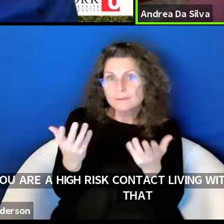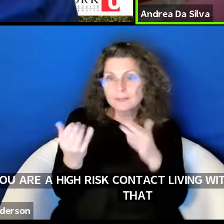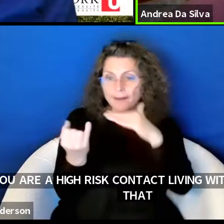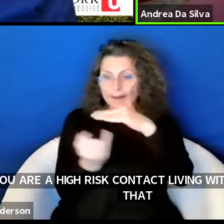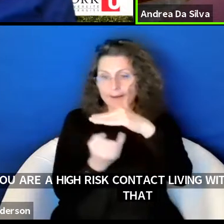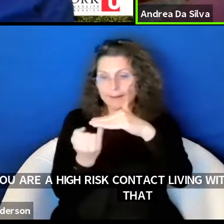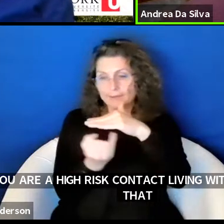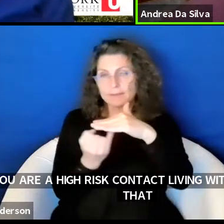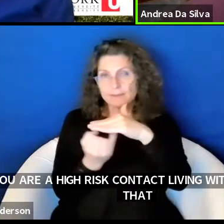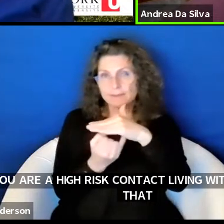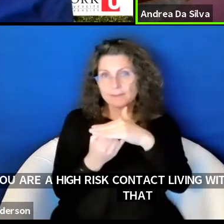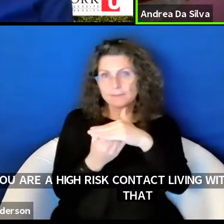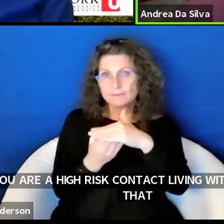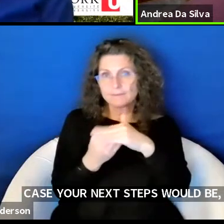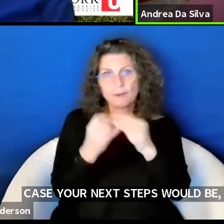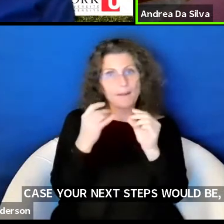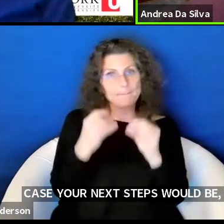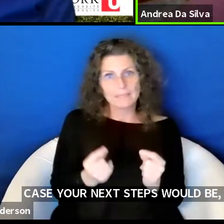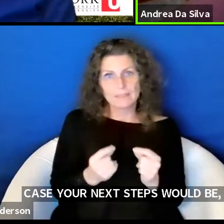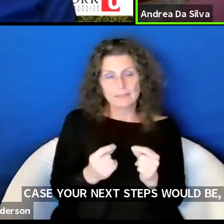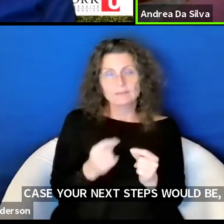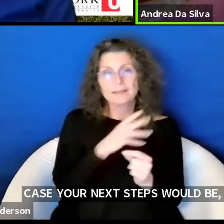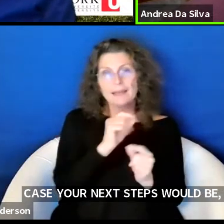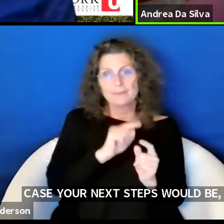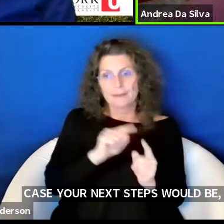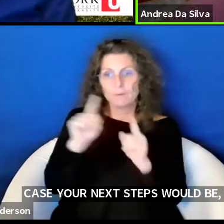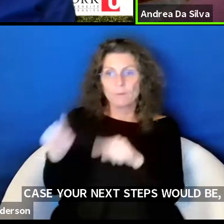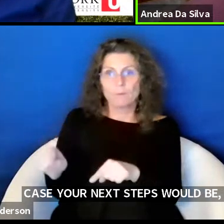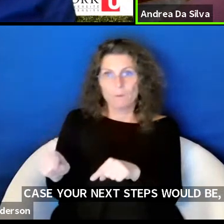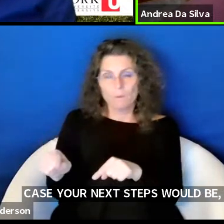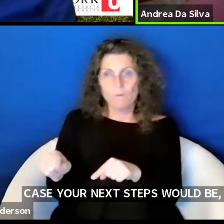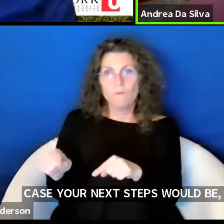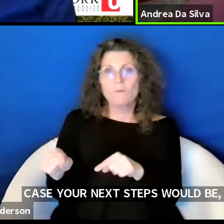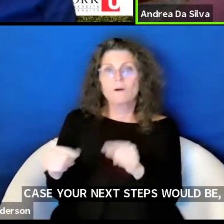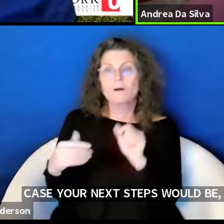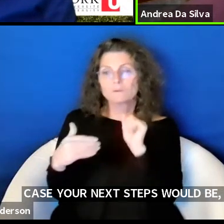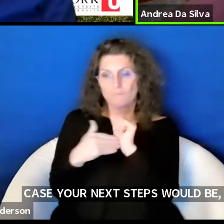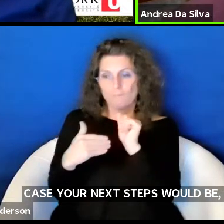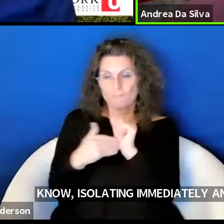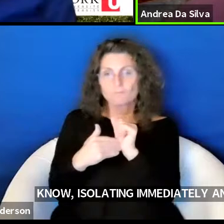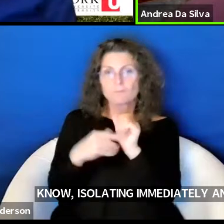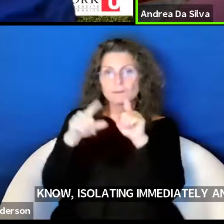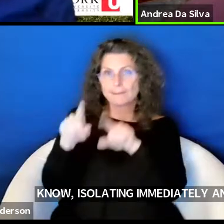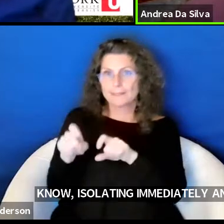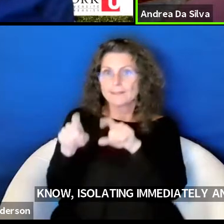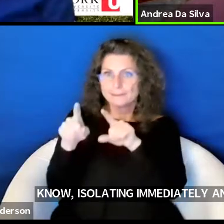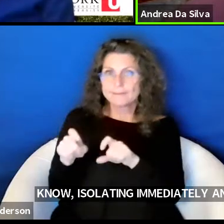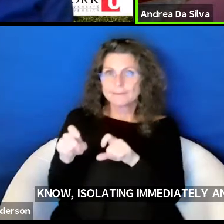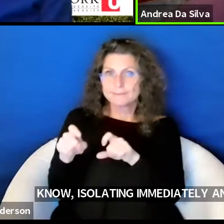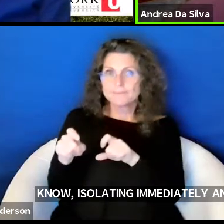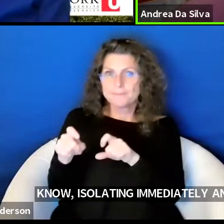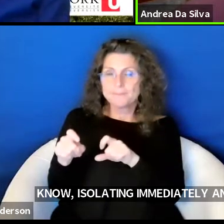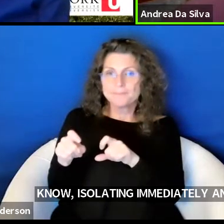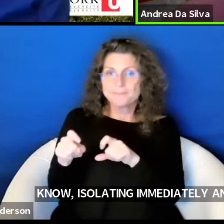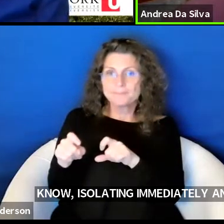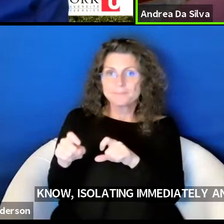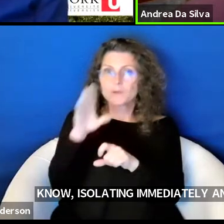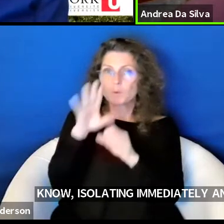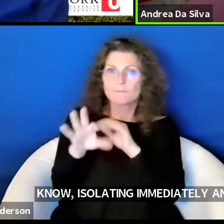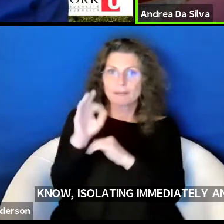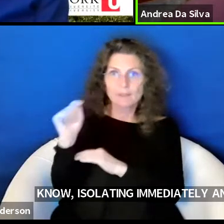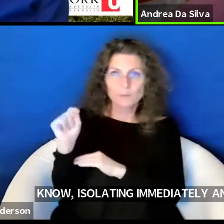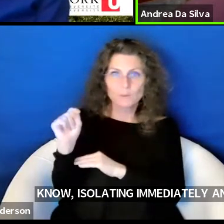isolating immediately and going to test yourself. You would find out based